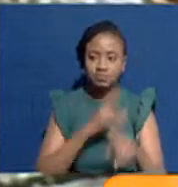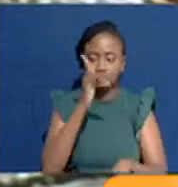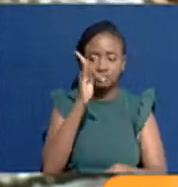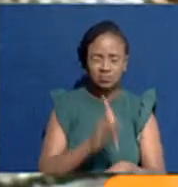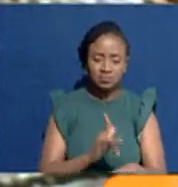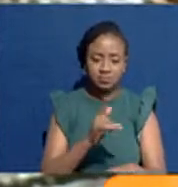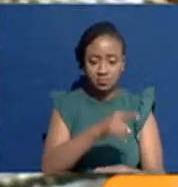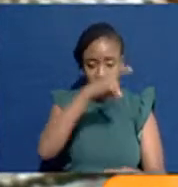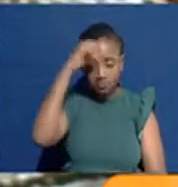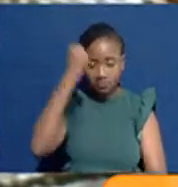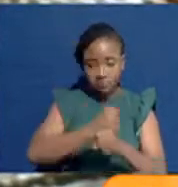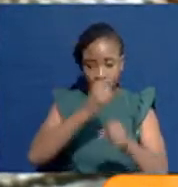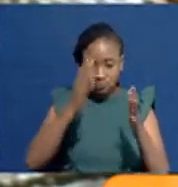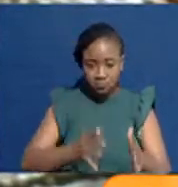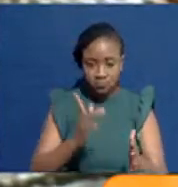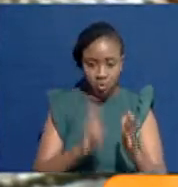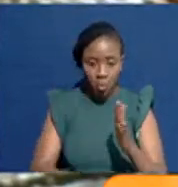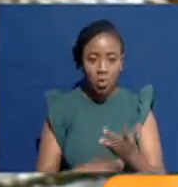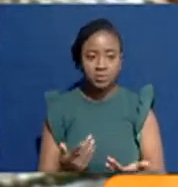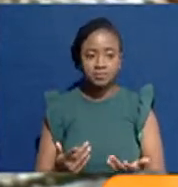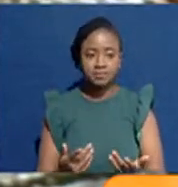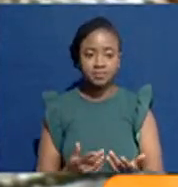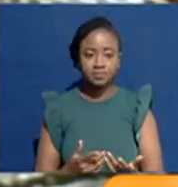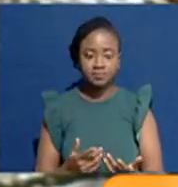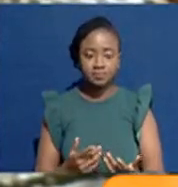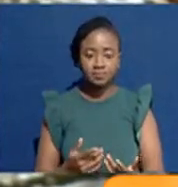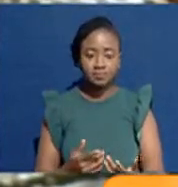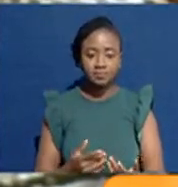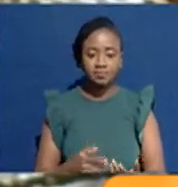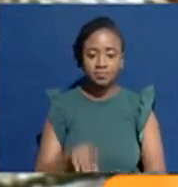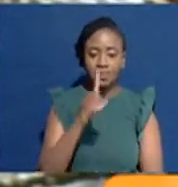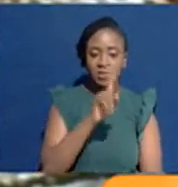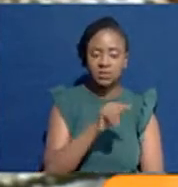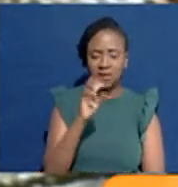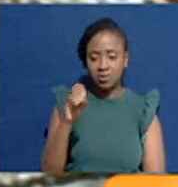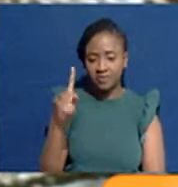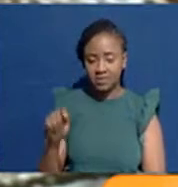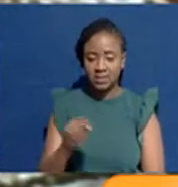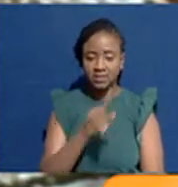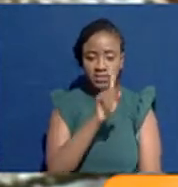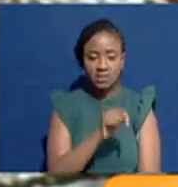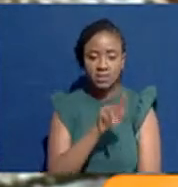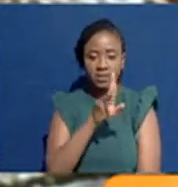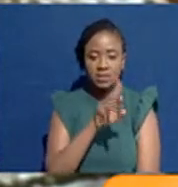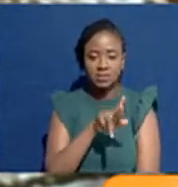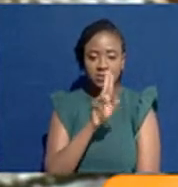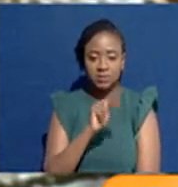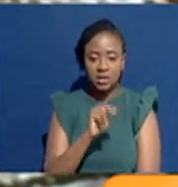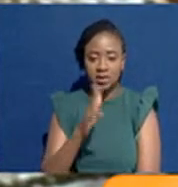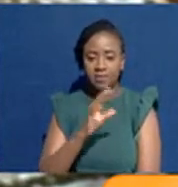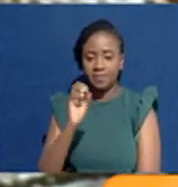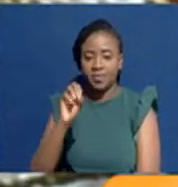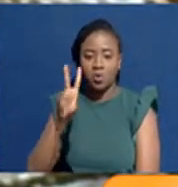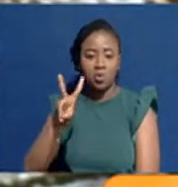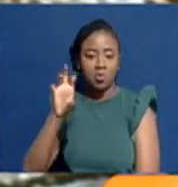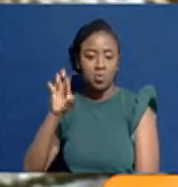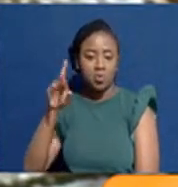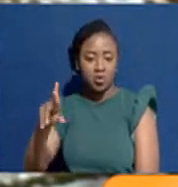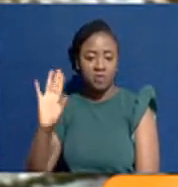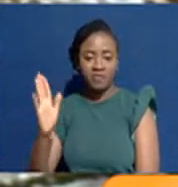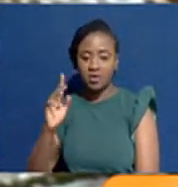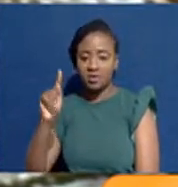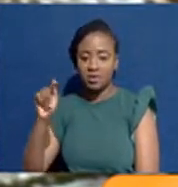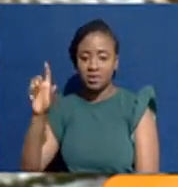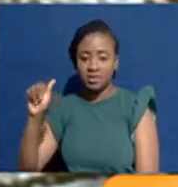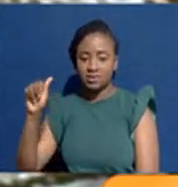What is hurting the hustler? First and foremost, of course, the turnover tax that you've talked about. Mm-hmm. You've talked about the issue of